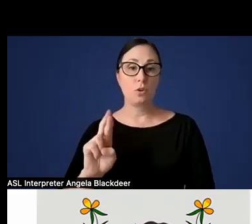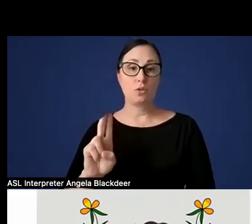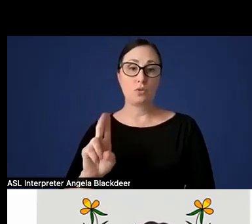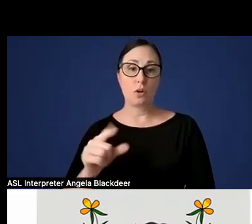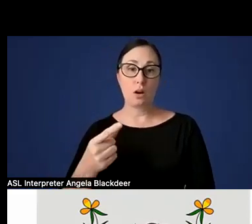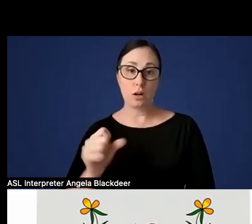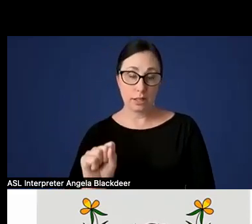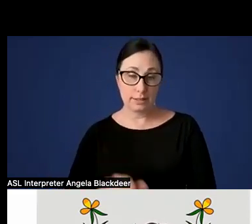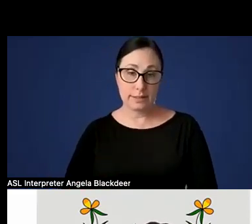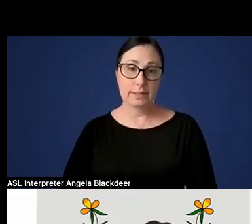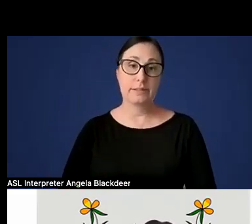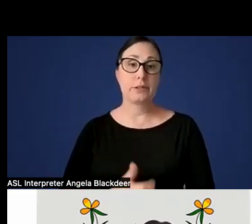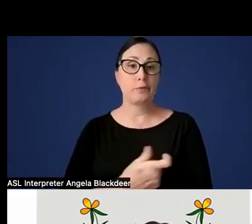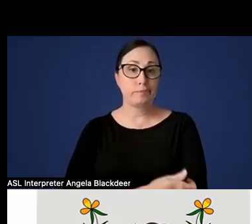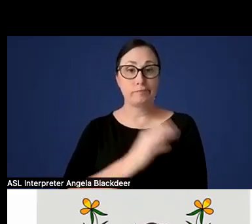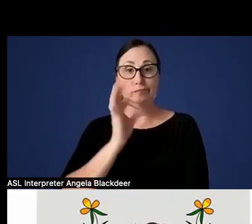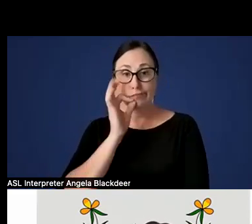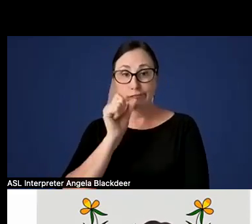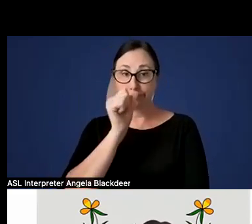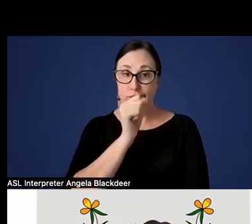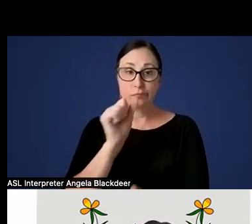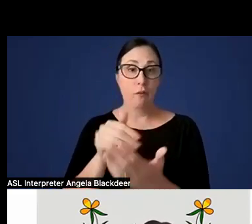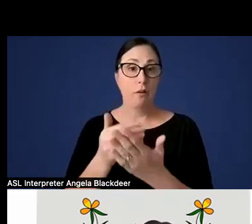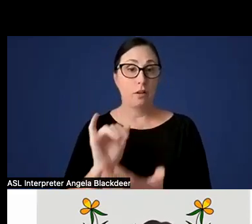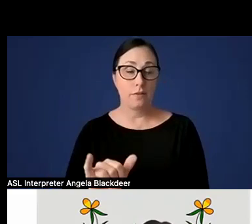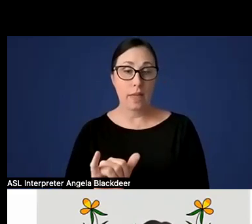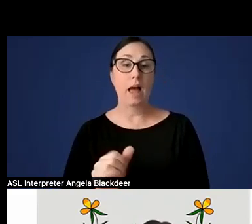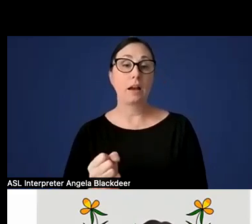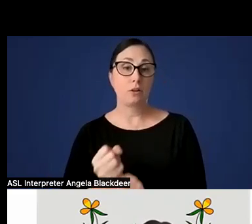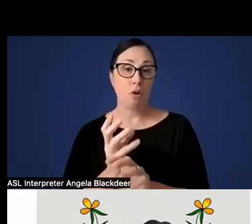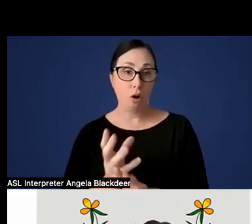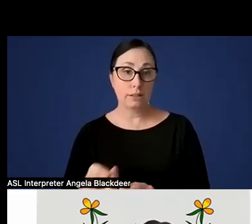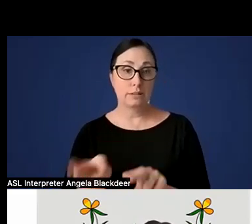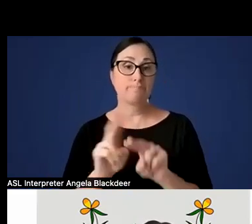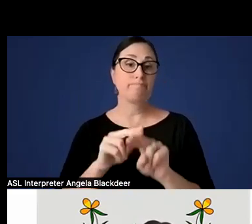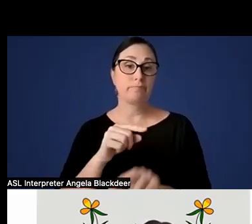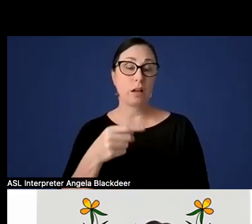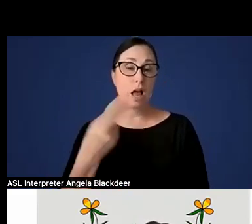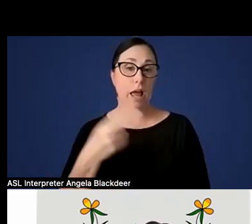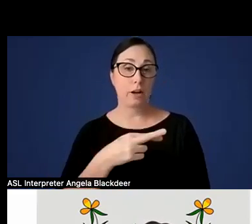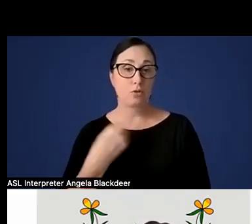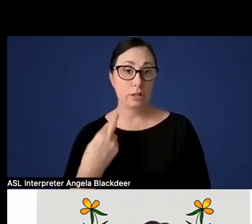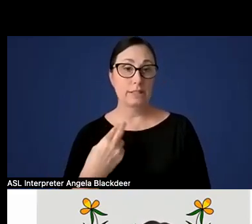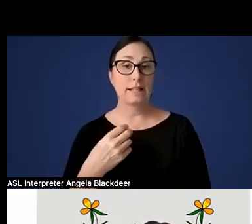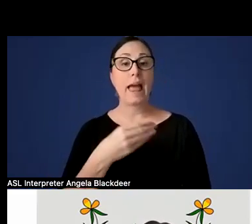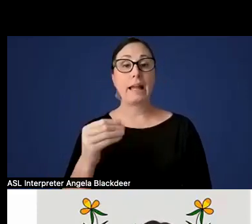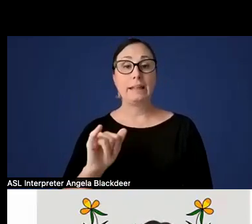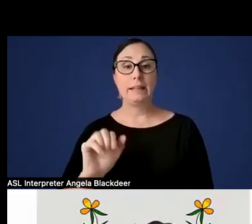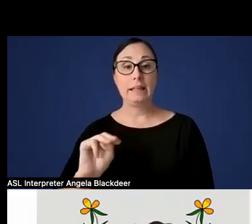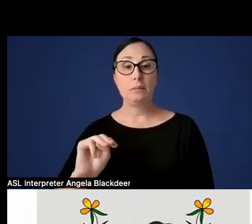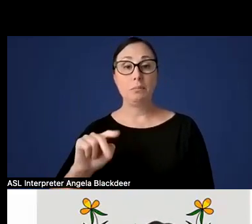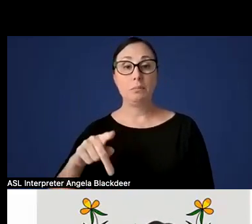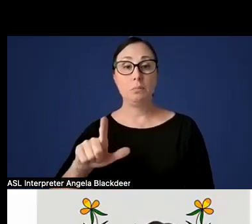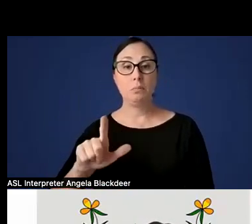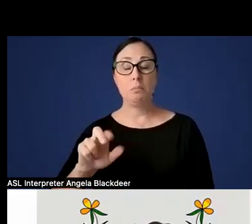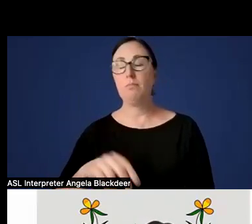of hopelessness, impulses, like lack of impulse control, or those types of tendencies. And then, of course,